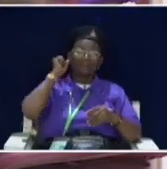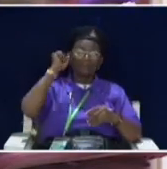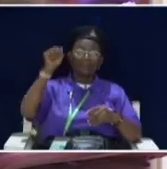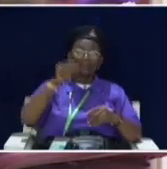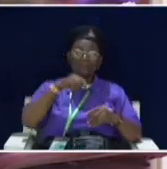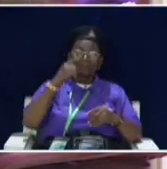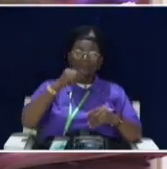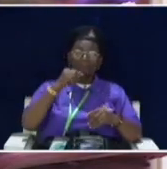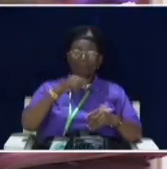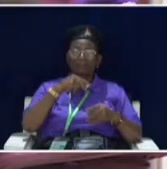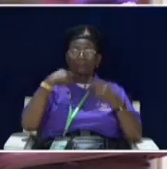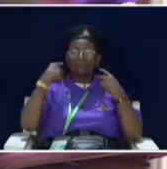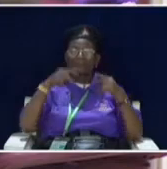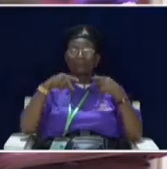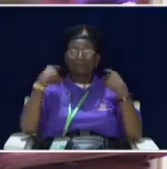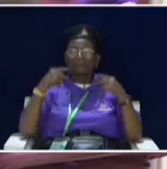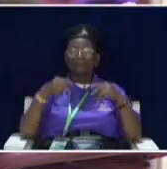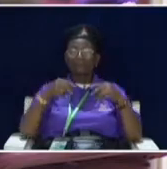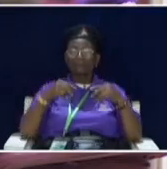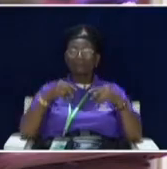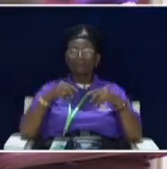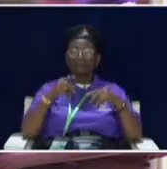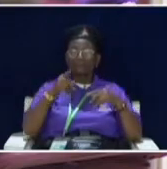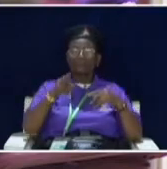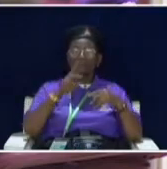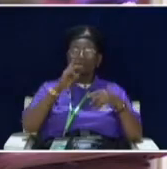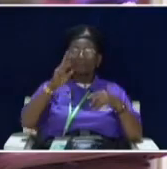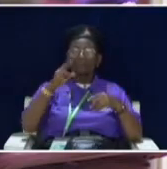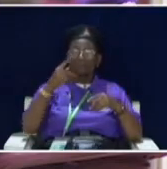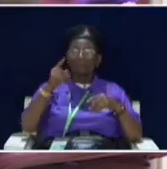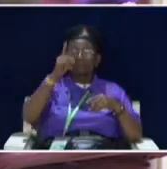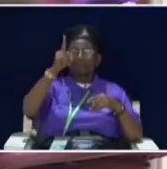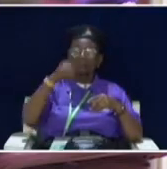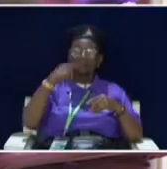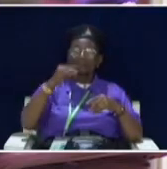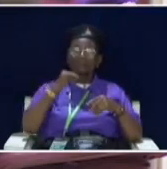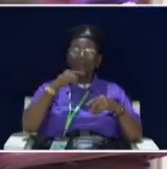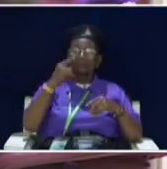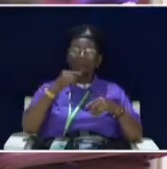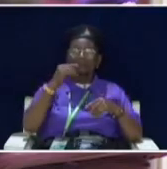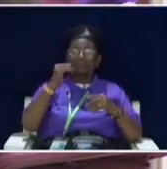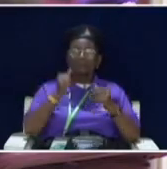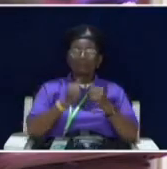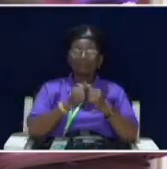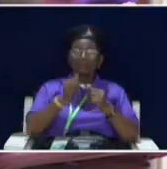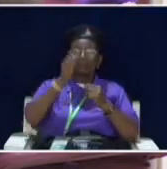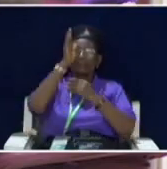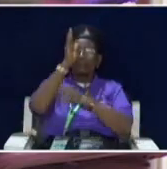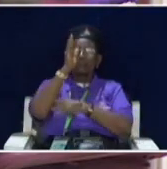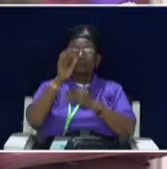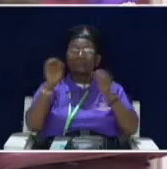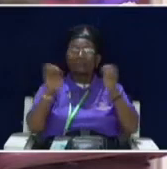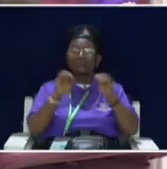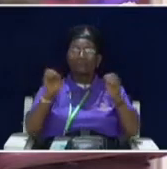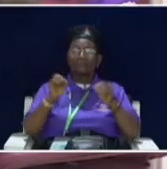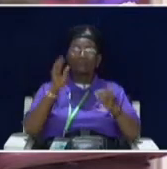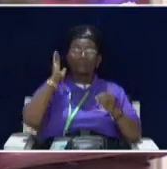pastor, only alufa. You are the one who said with God nothing shall be impossible. The